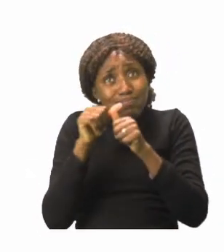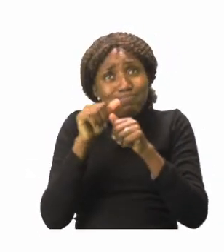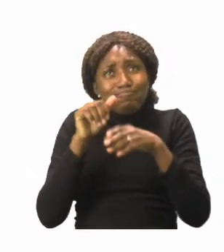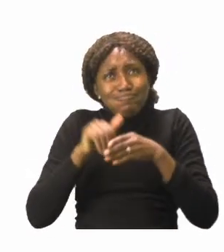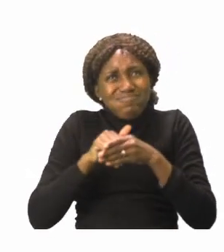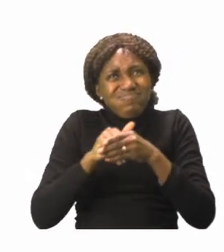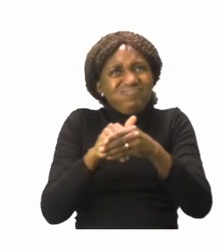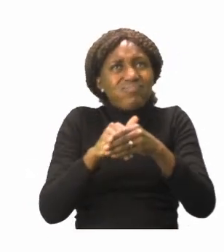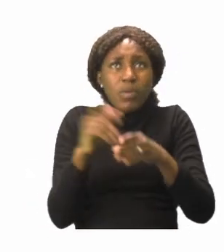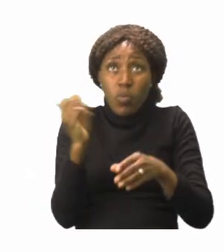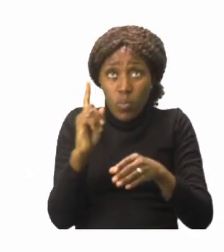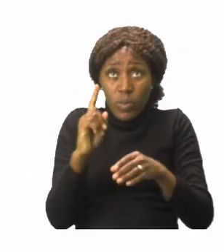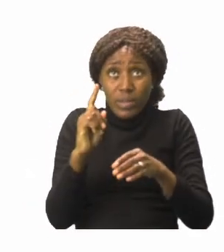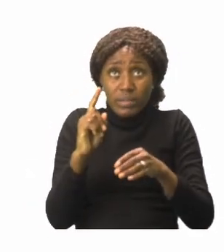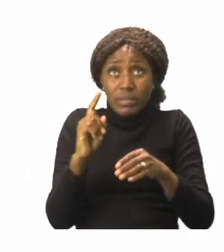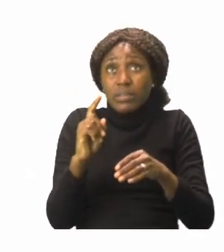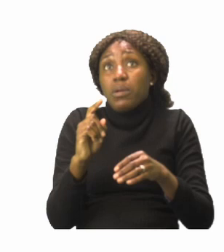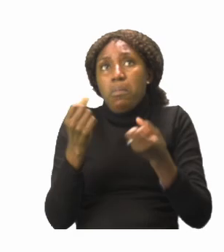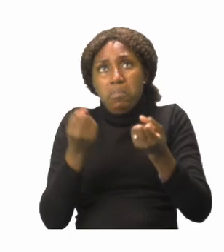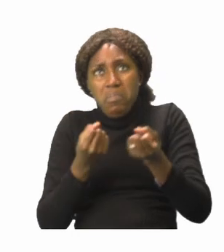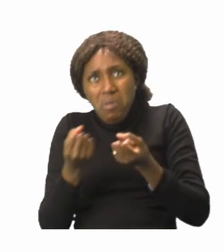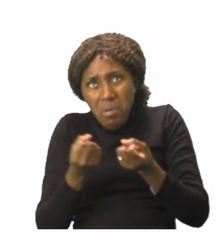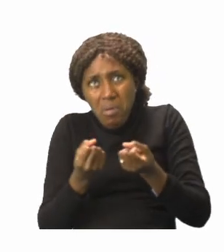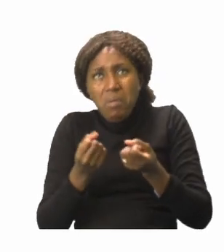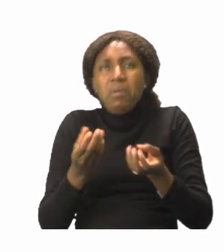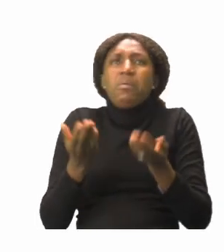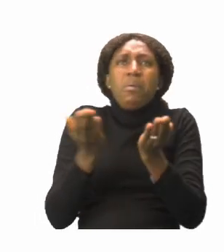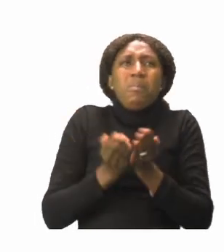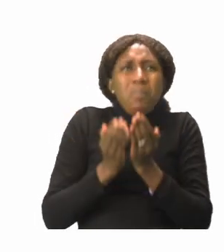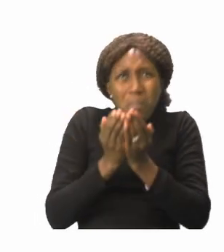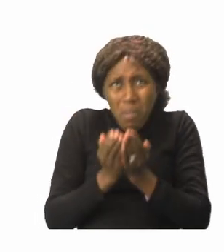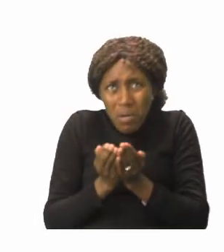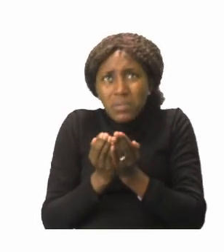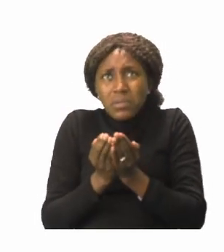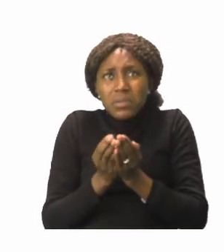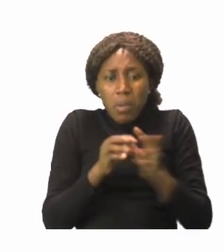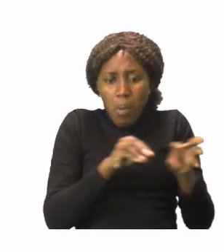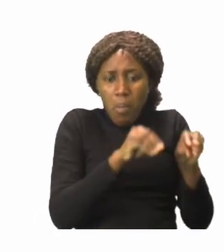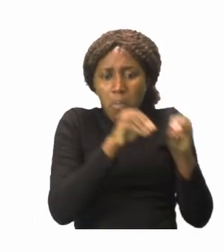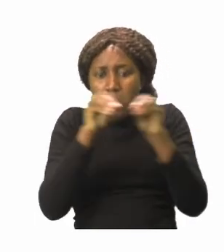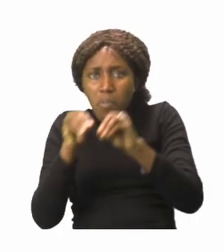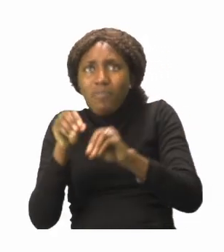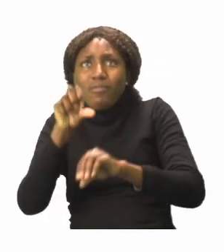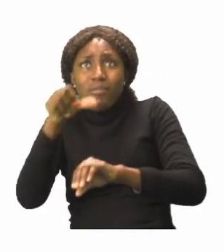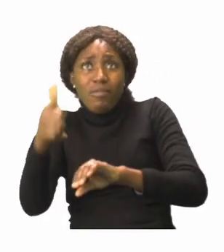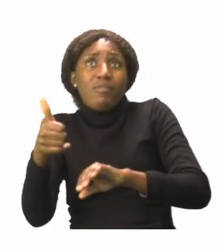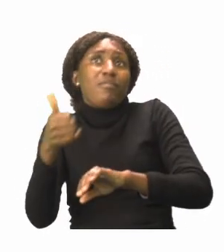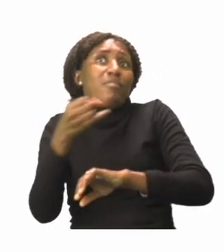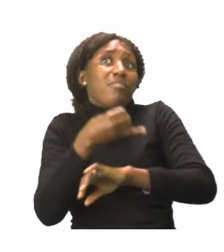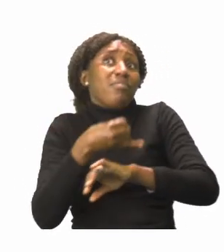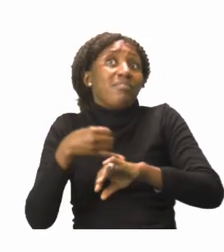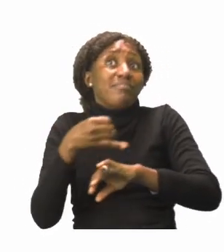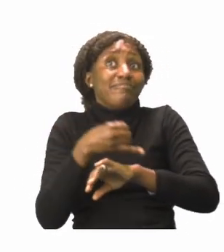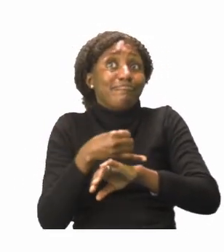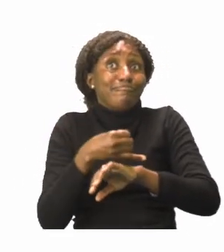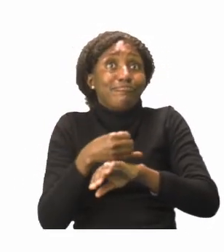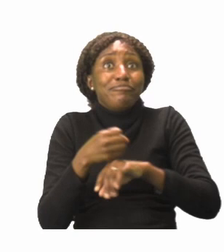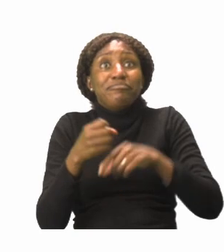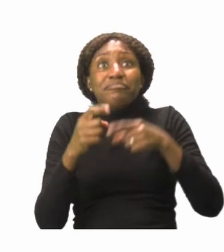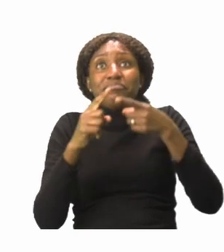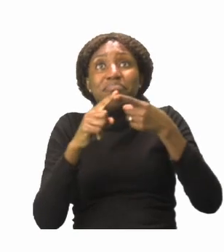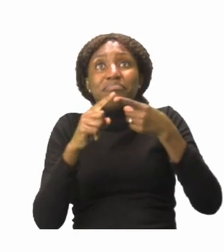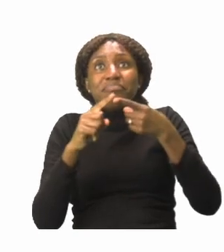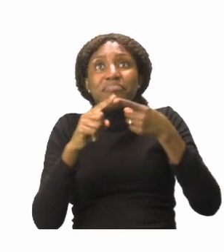that helps us move from one place to another place. The first picture we can